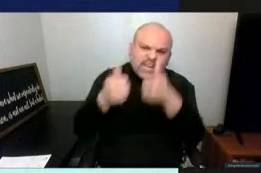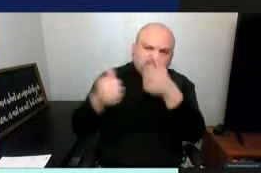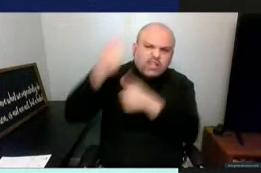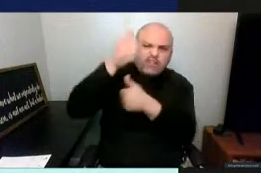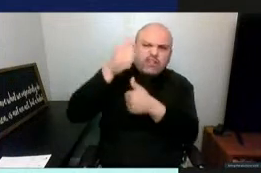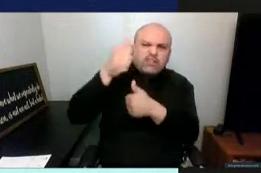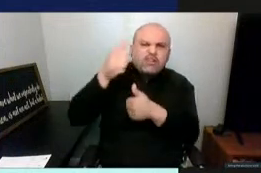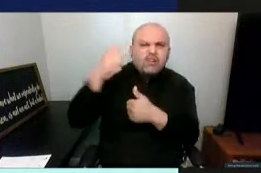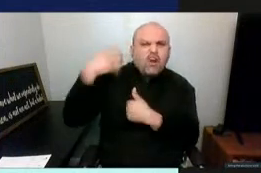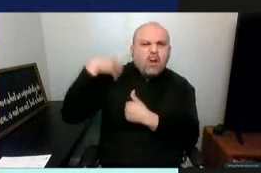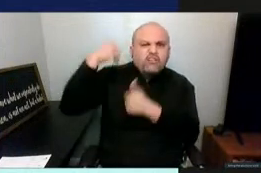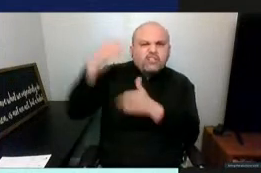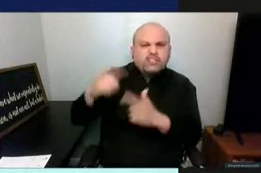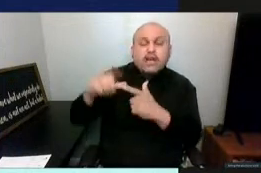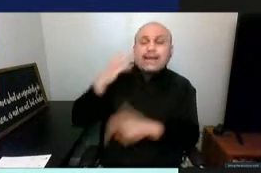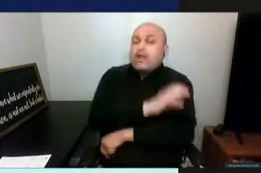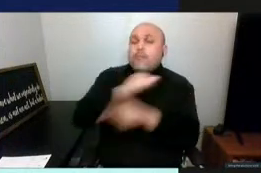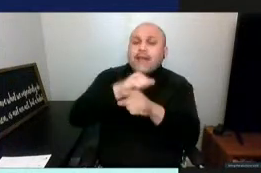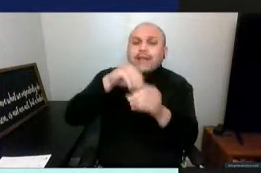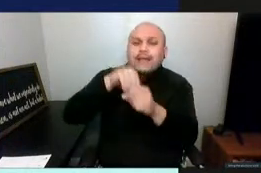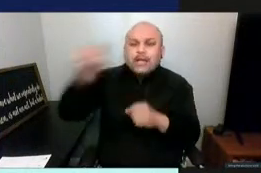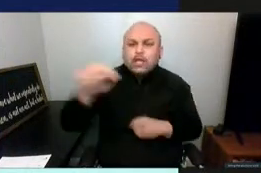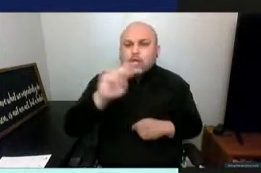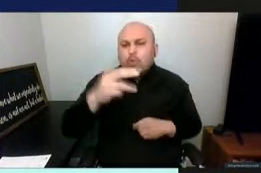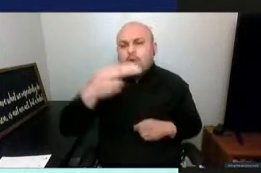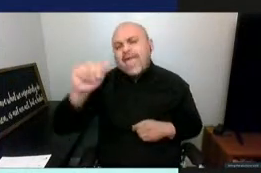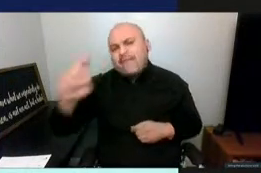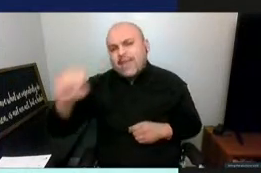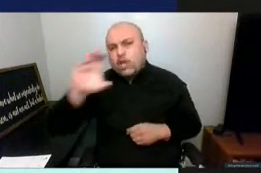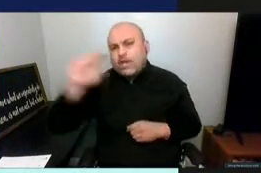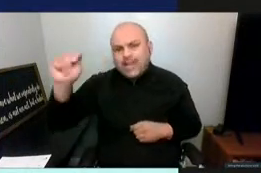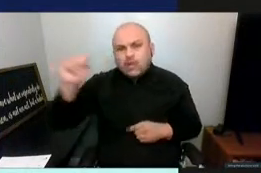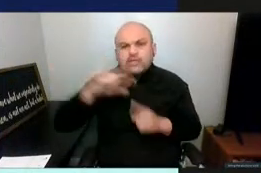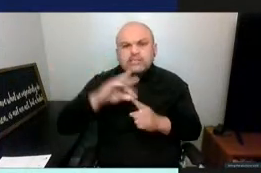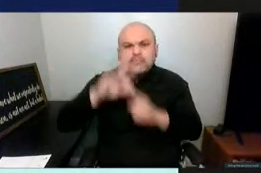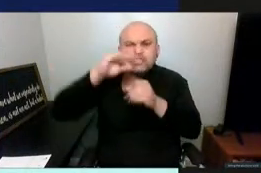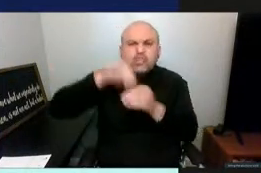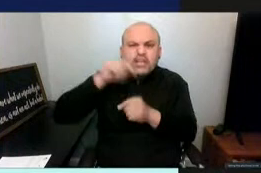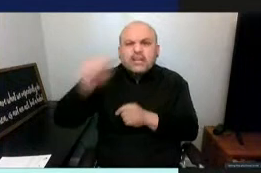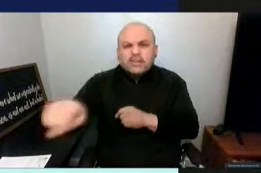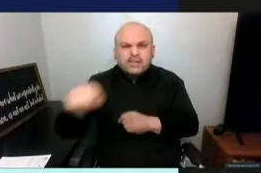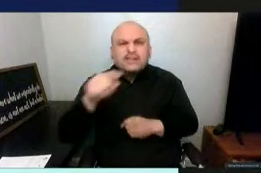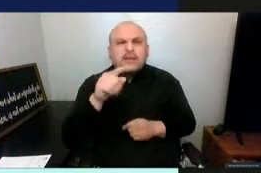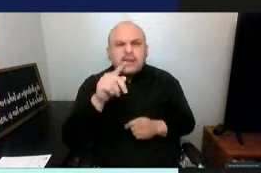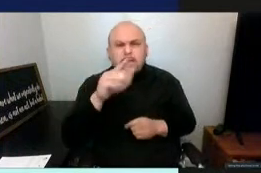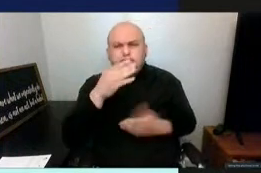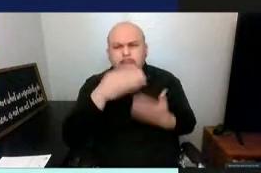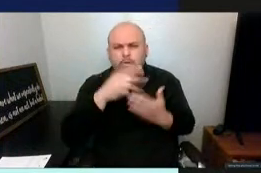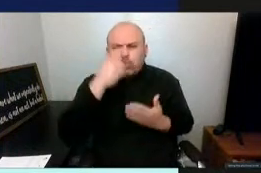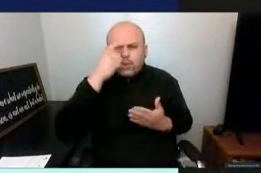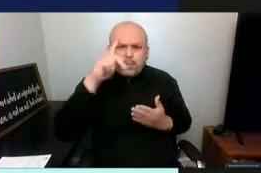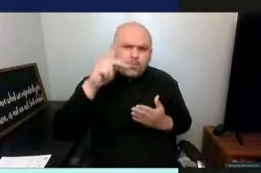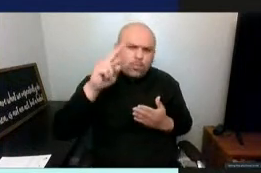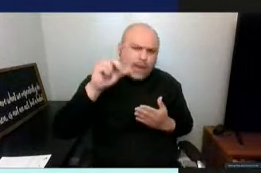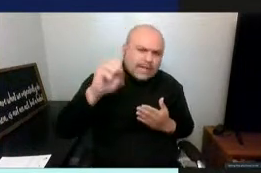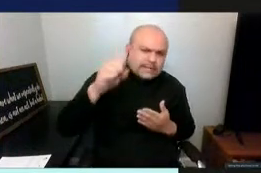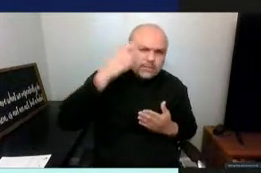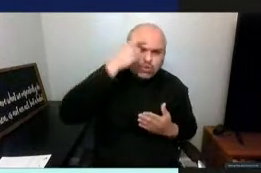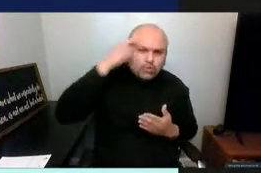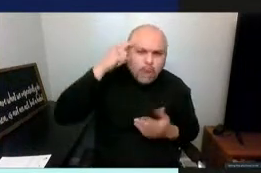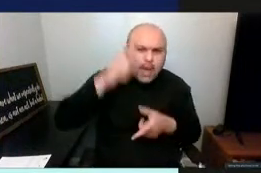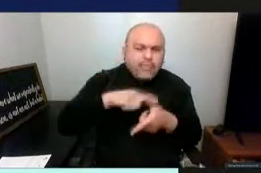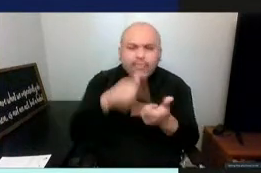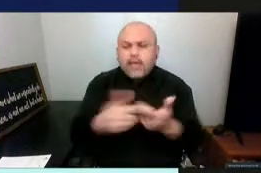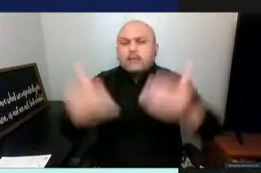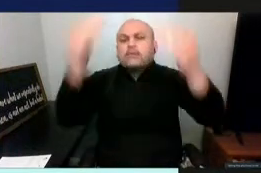practice based in New Haven, Connecticut that specialized in race-based trauma. Dr. Akbar held a faculty appointment